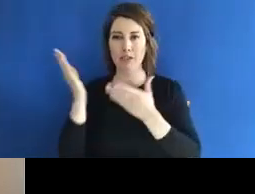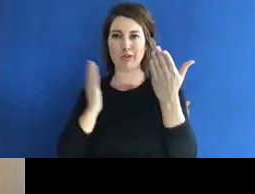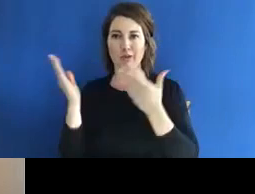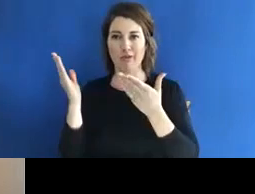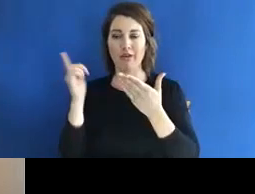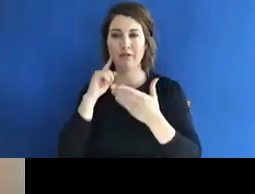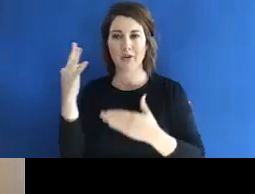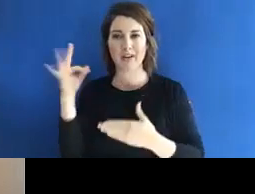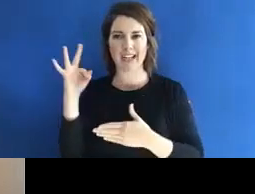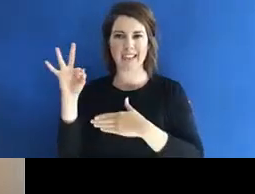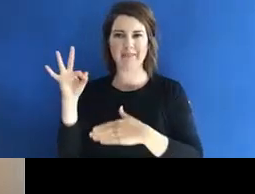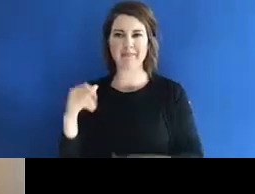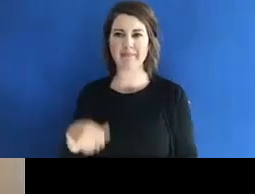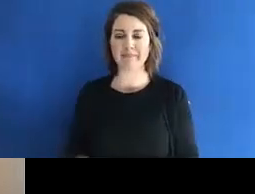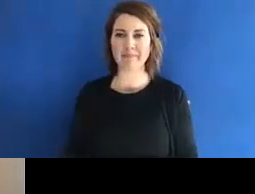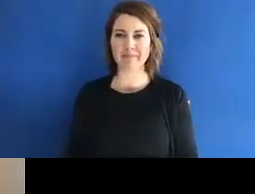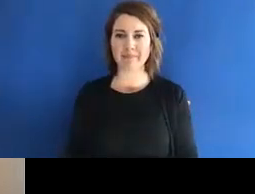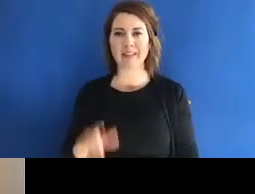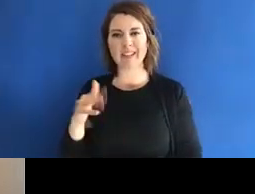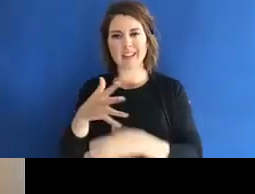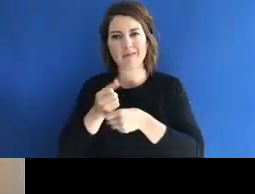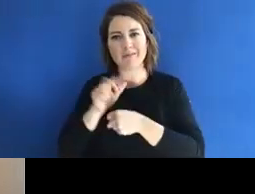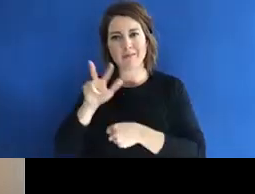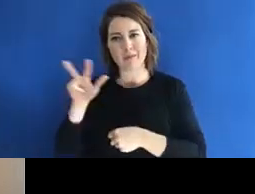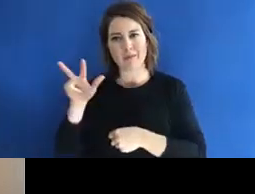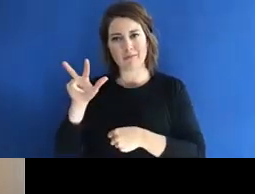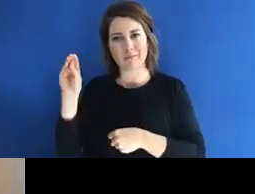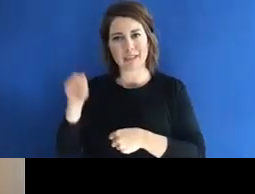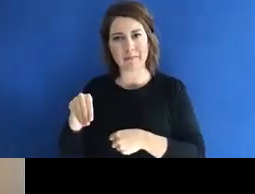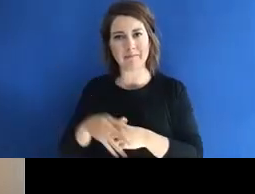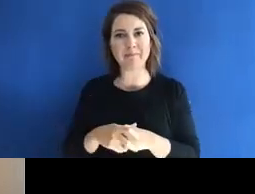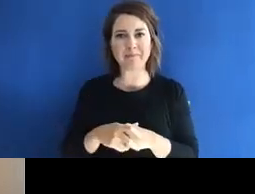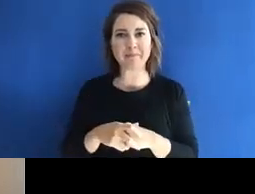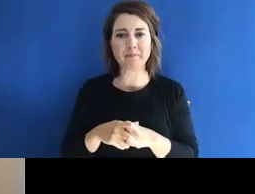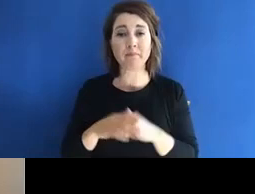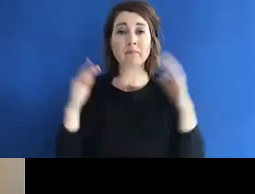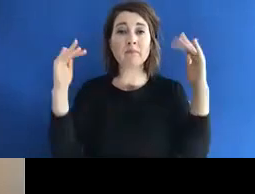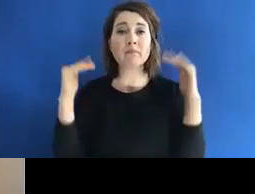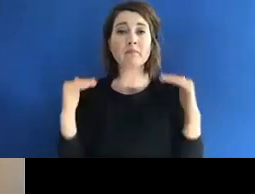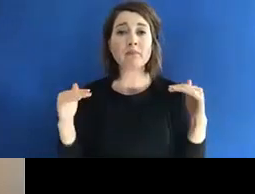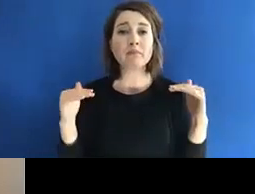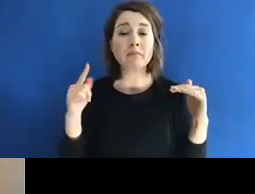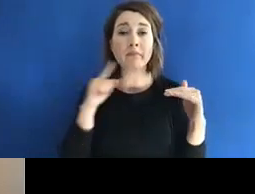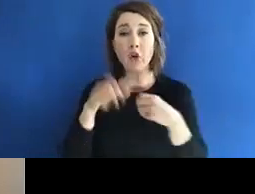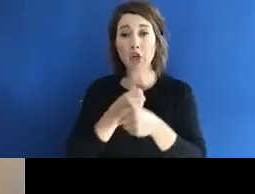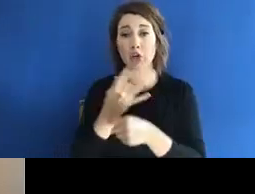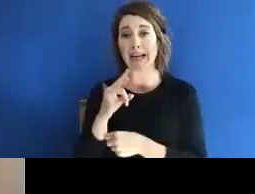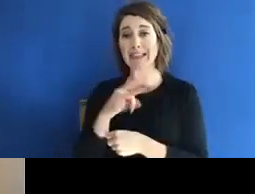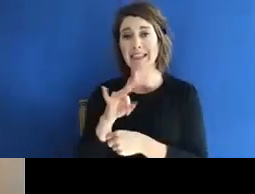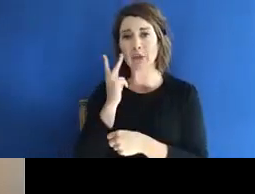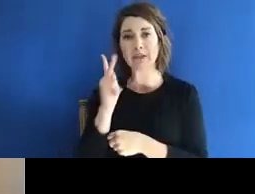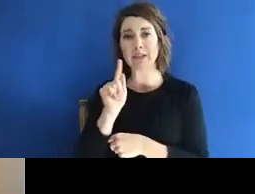year 19, leading us to that 30% rate. In program year 18, it was